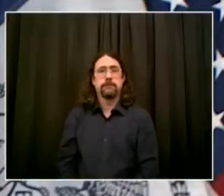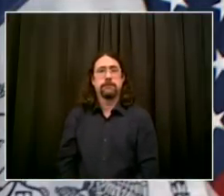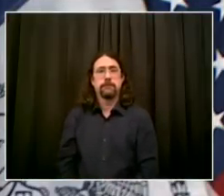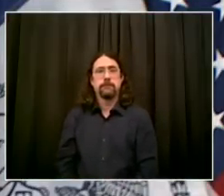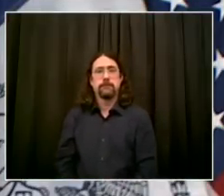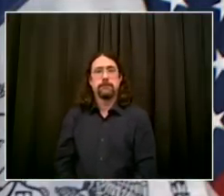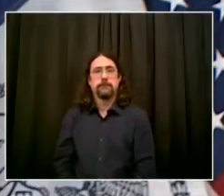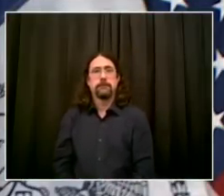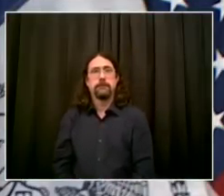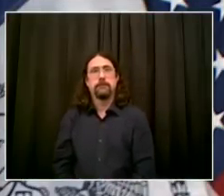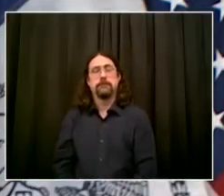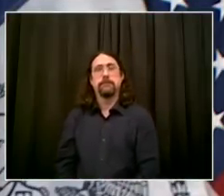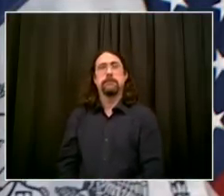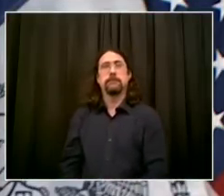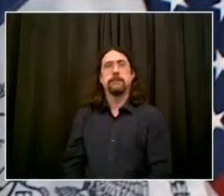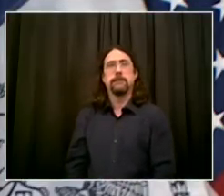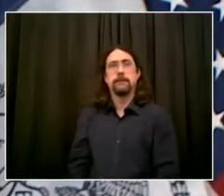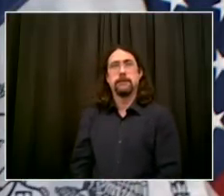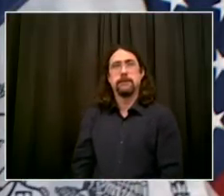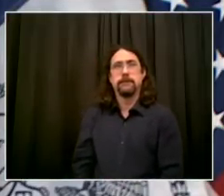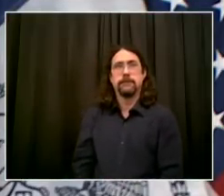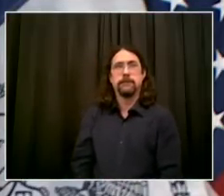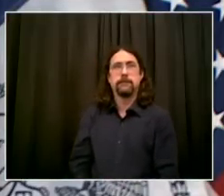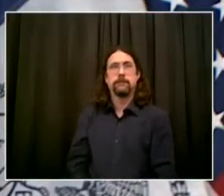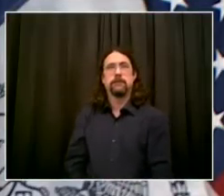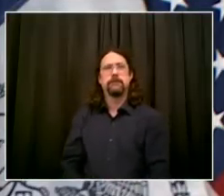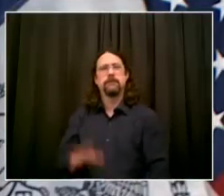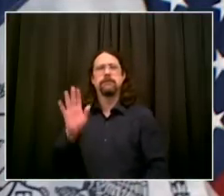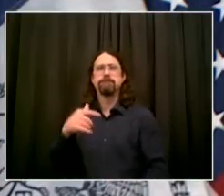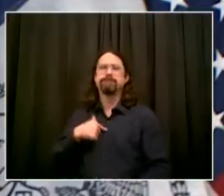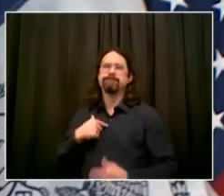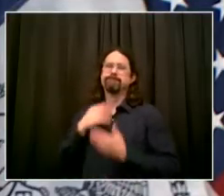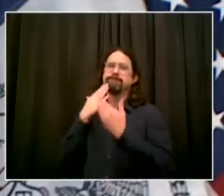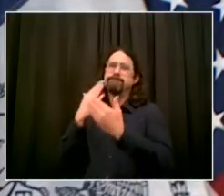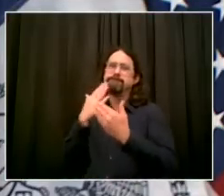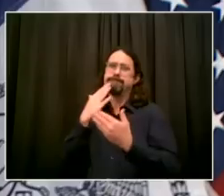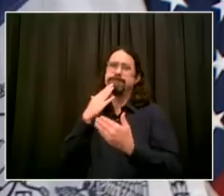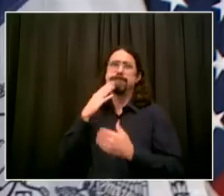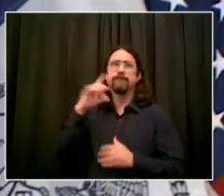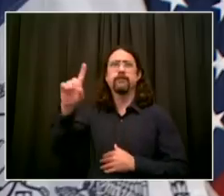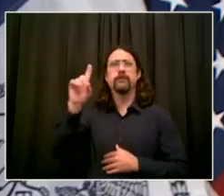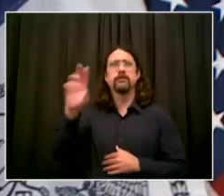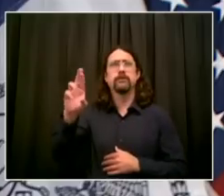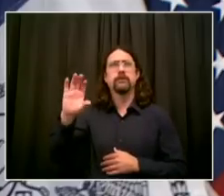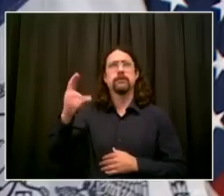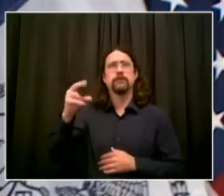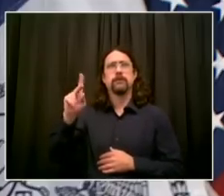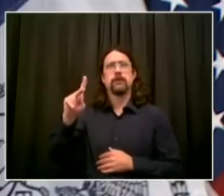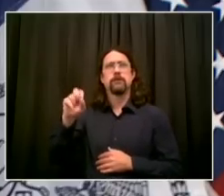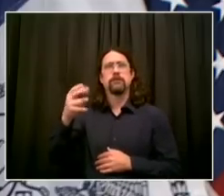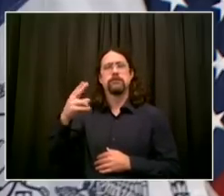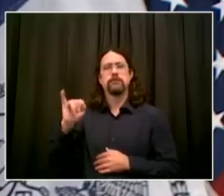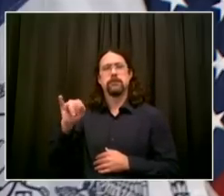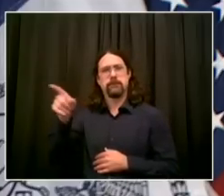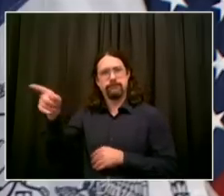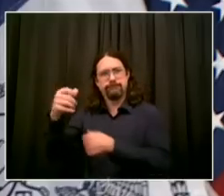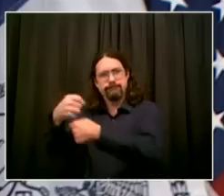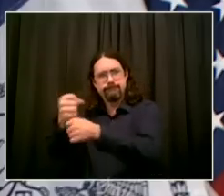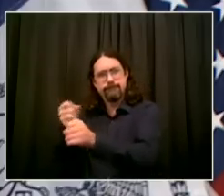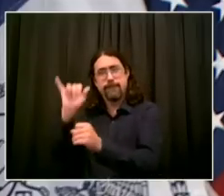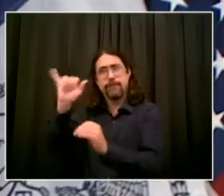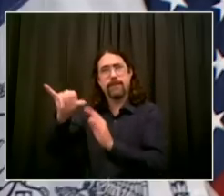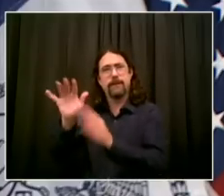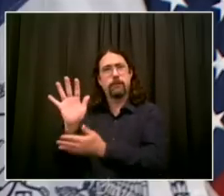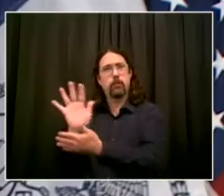Well, I really appreciate Dr. Choksi making that video and making it so clear, and he is the city's doctor. So I think for all parents to hear directly